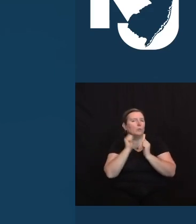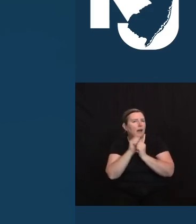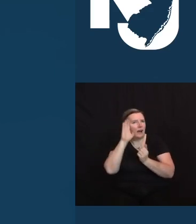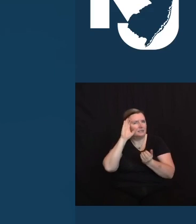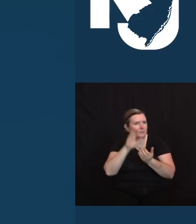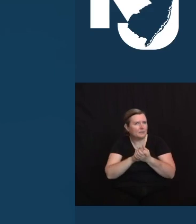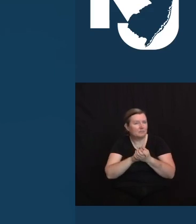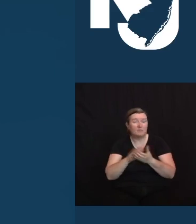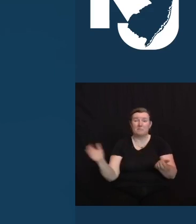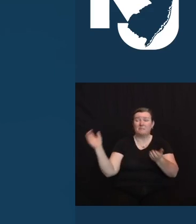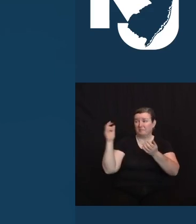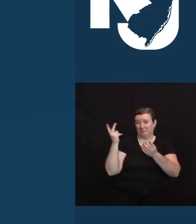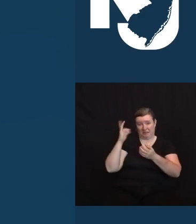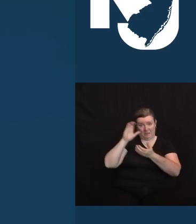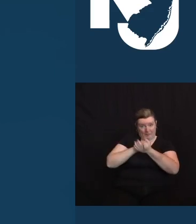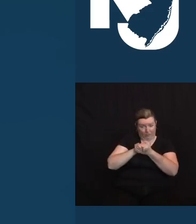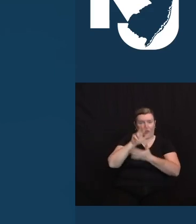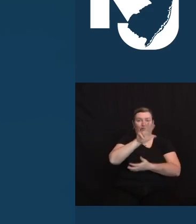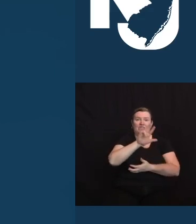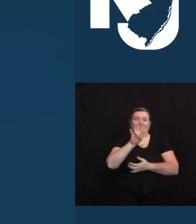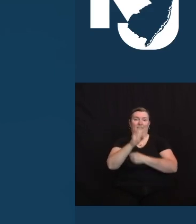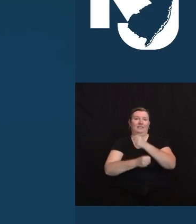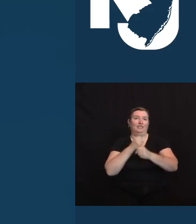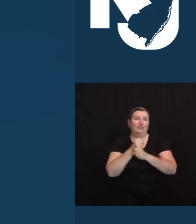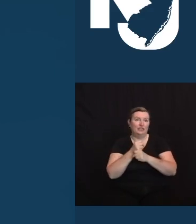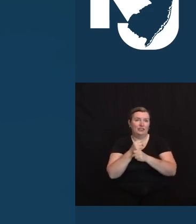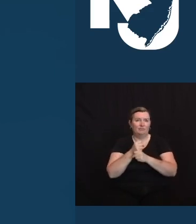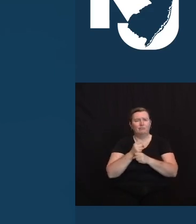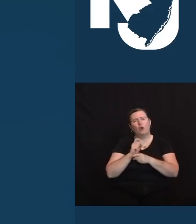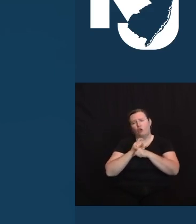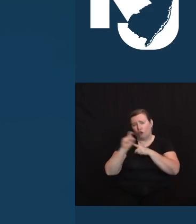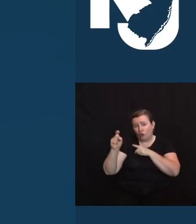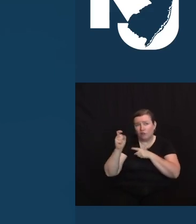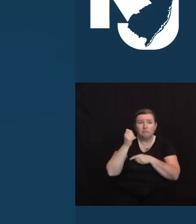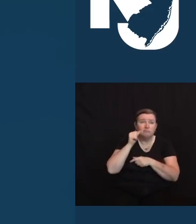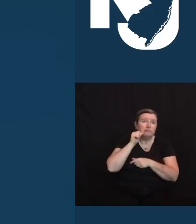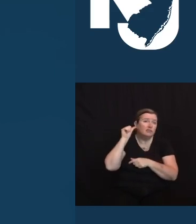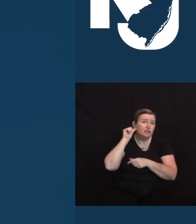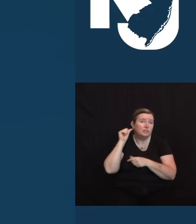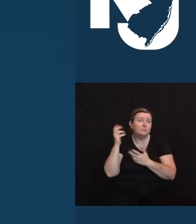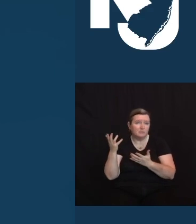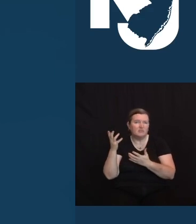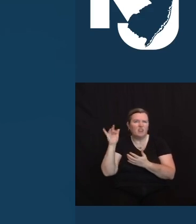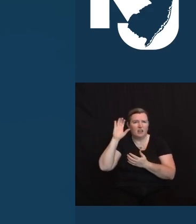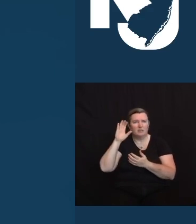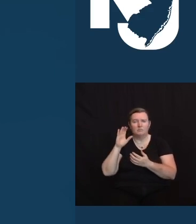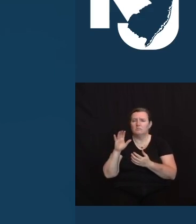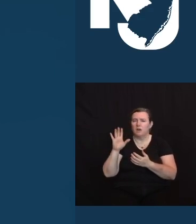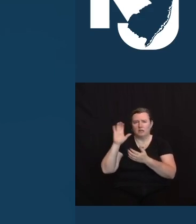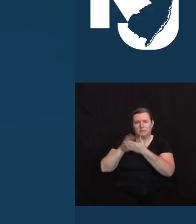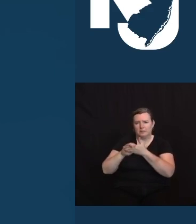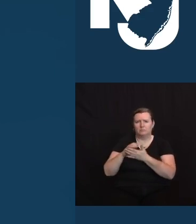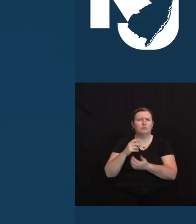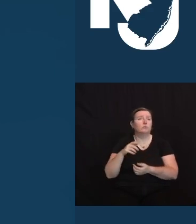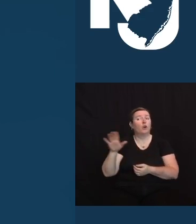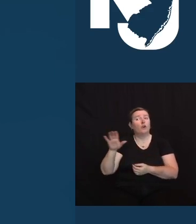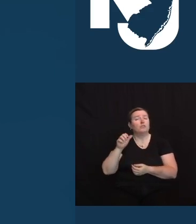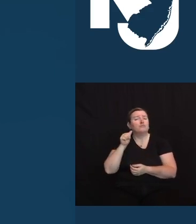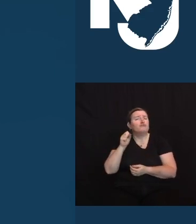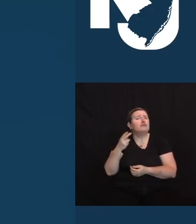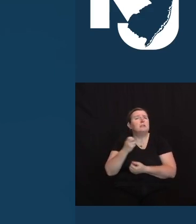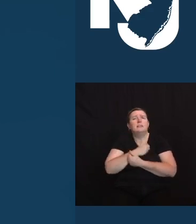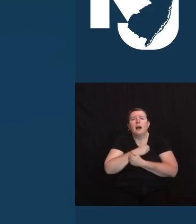her, Francisco, with whom I had the great honor of speaking yesterday, doing whatever she could to support her sons, David and Jason.